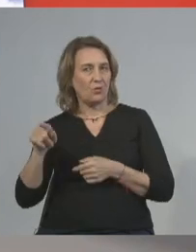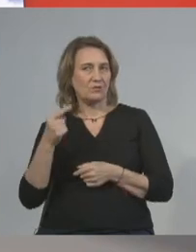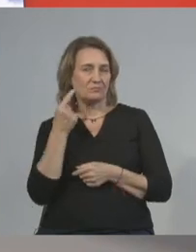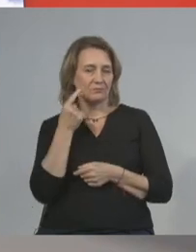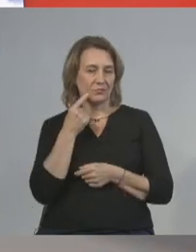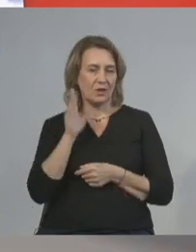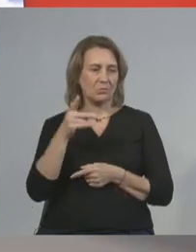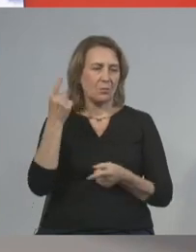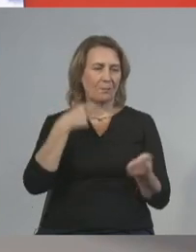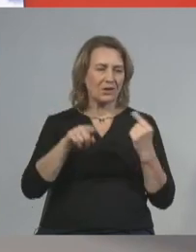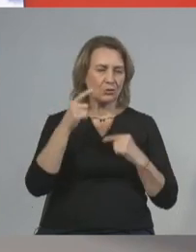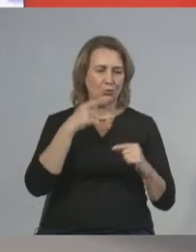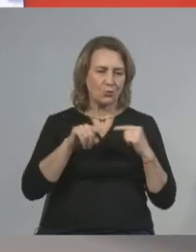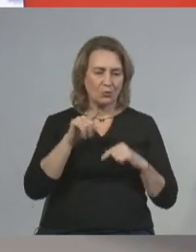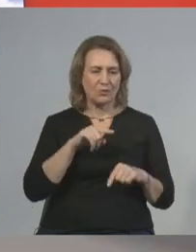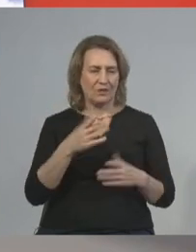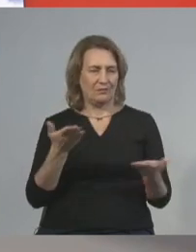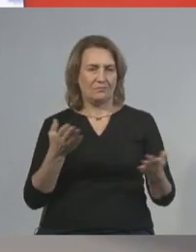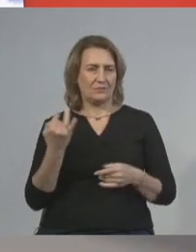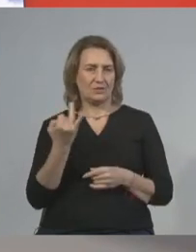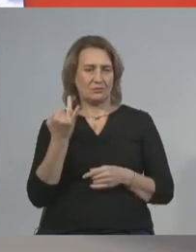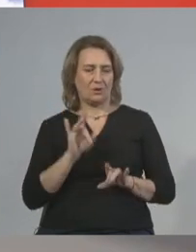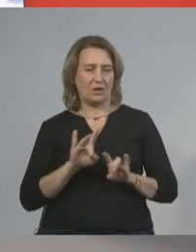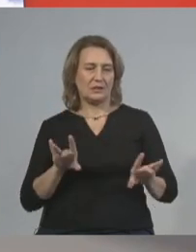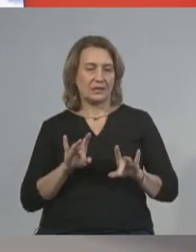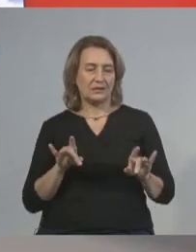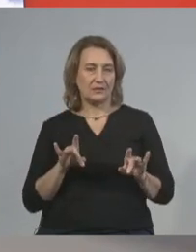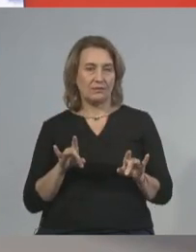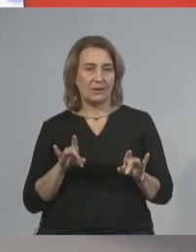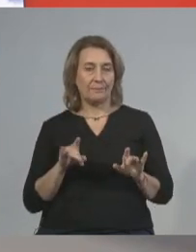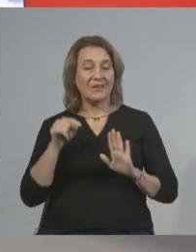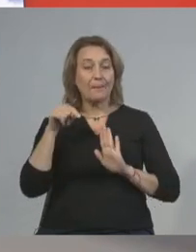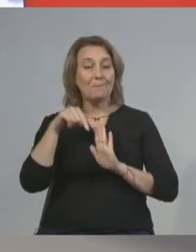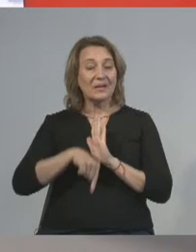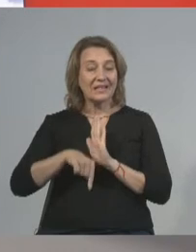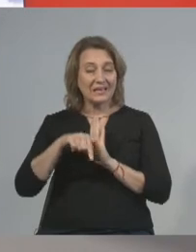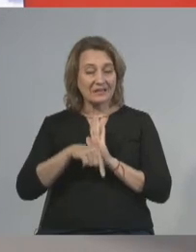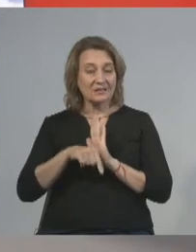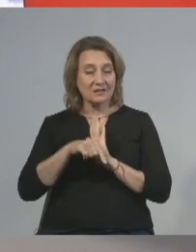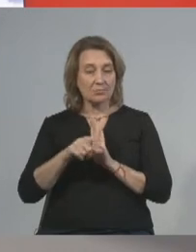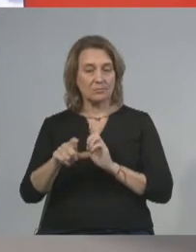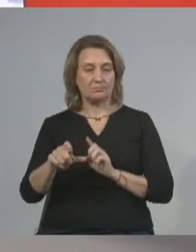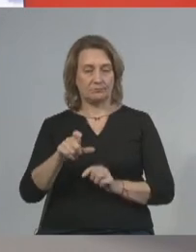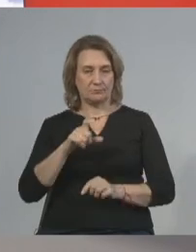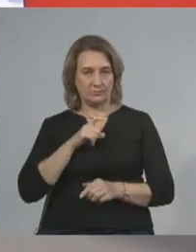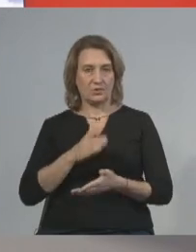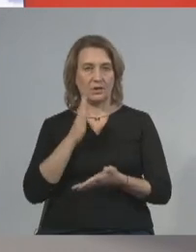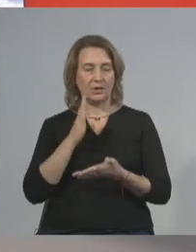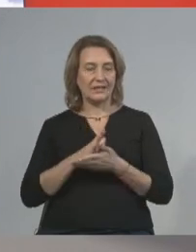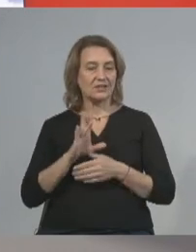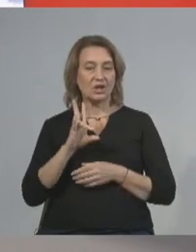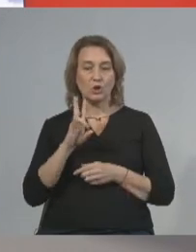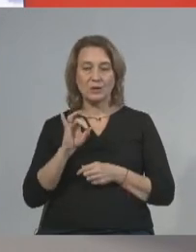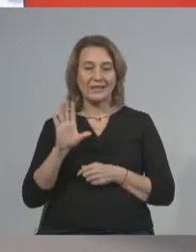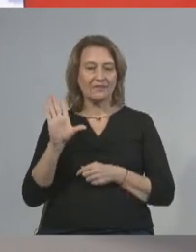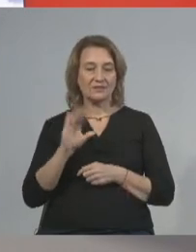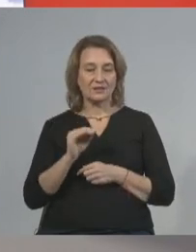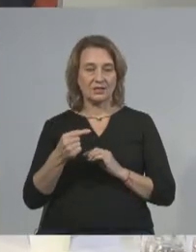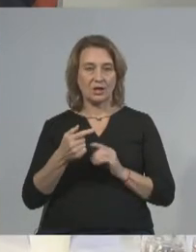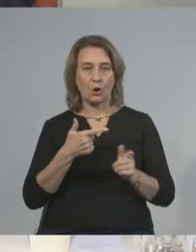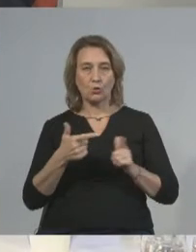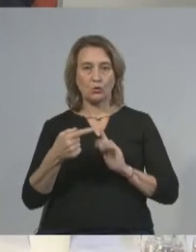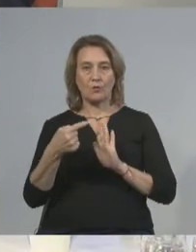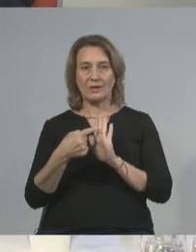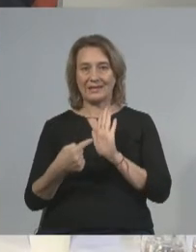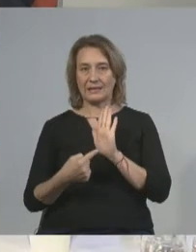one woman refused to talk didn't want us to publish her story so there are a lot of people like